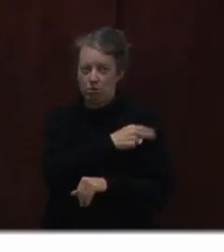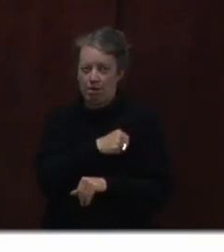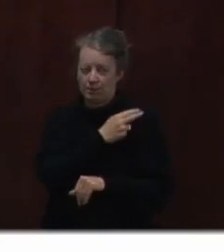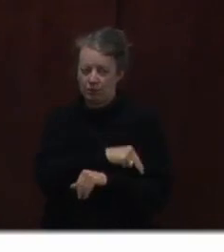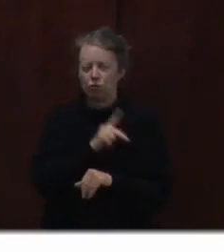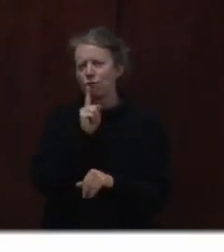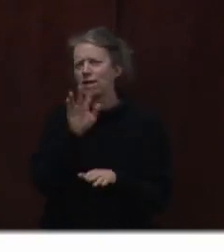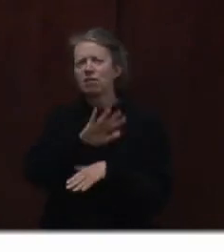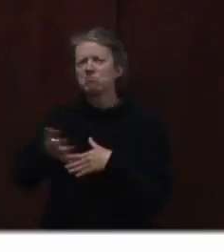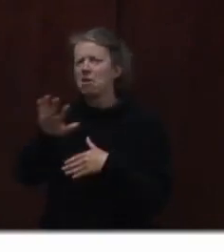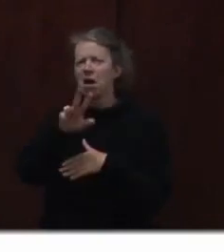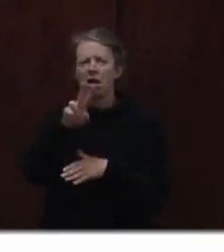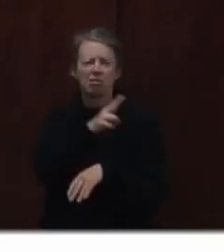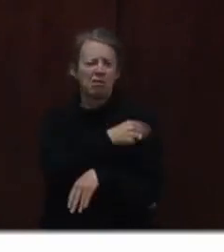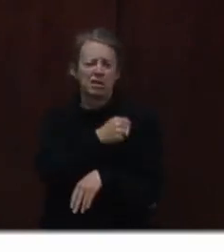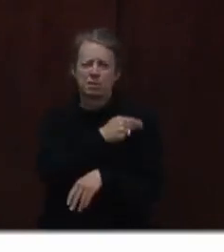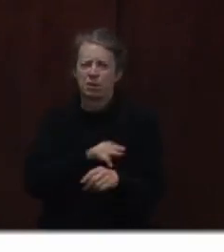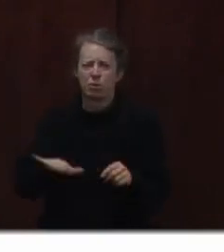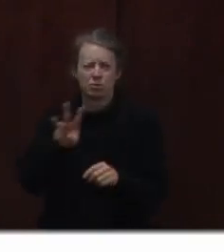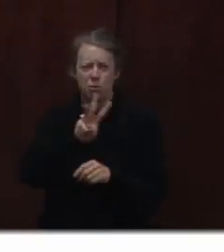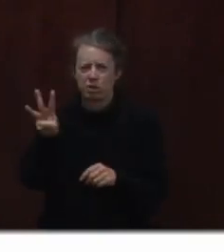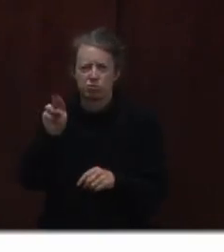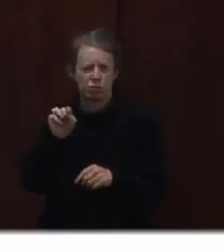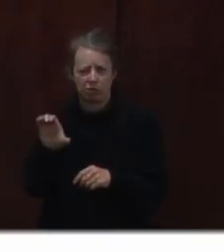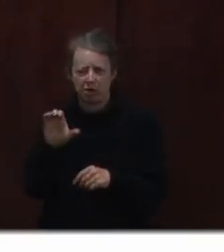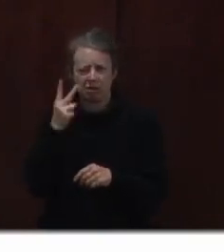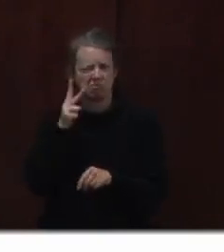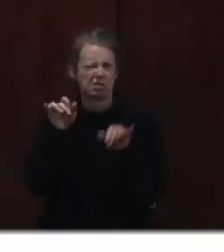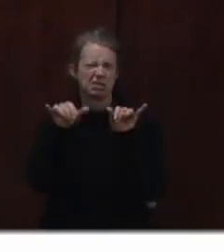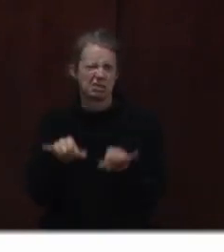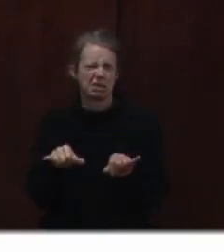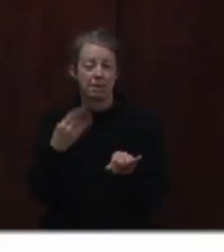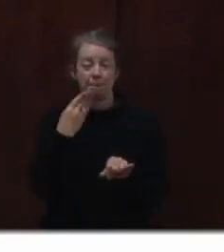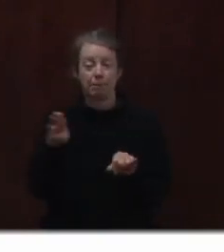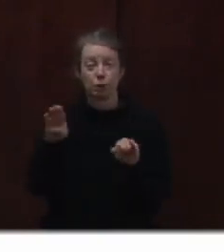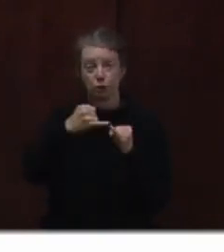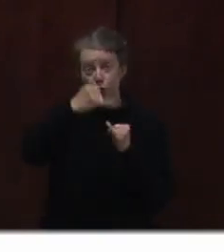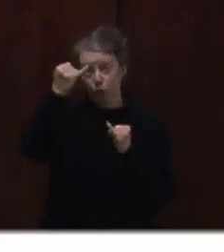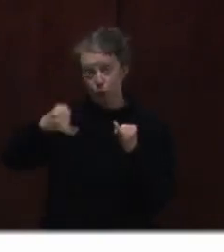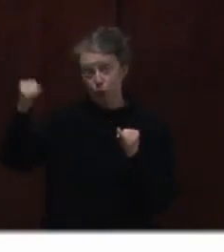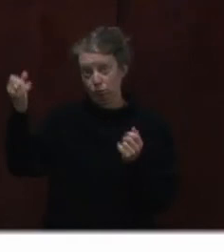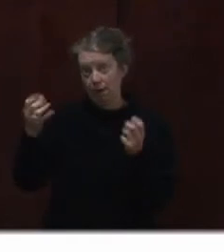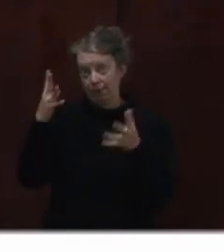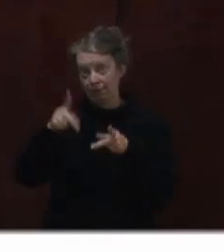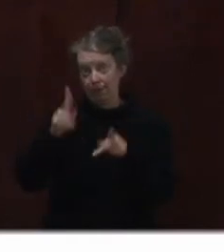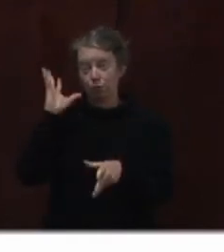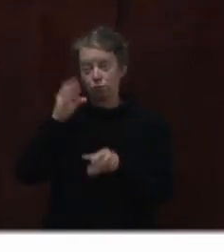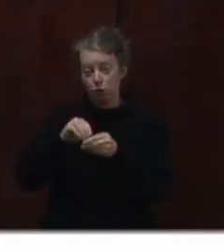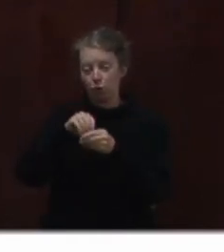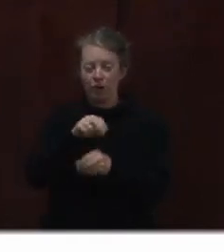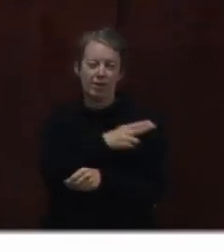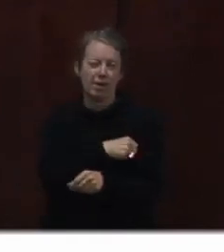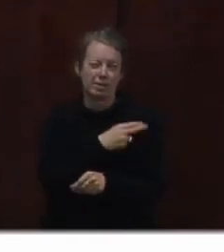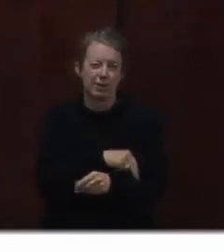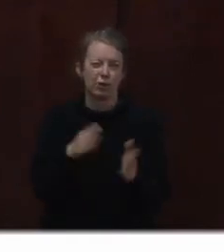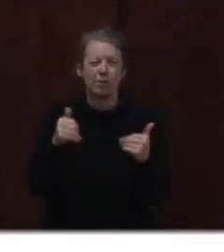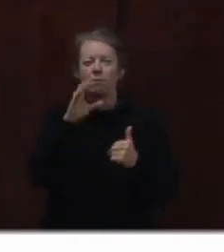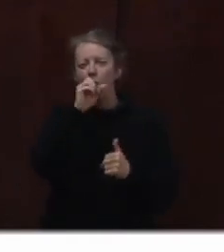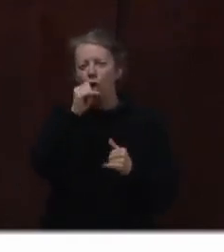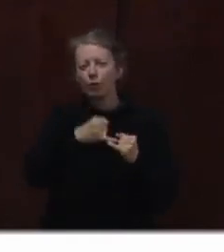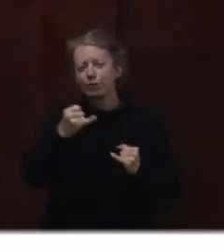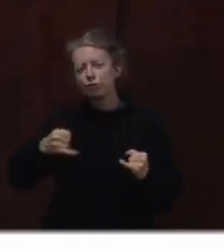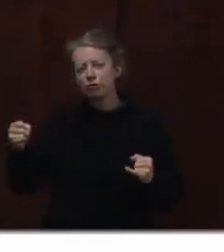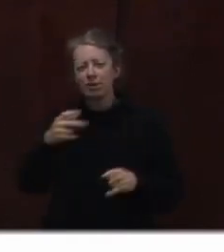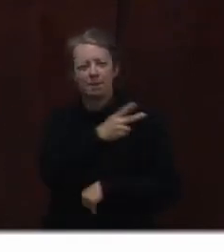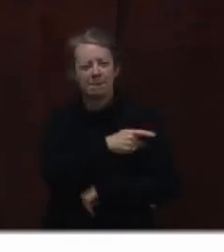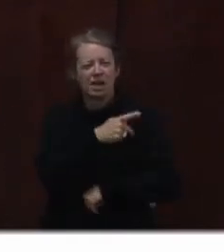It looks like the exact same shape of the curve. The blue line is total hospitalizations. The orange line is patients in the ICU,